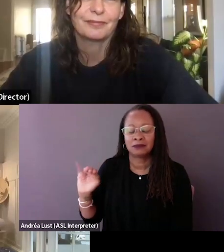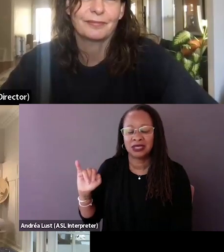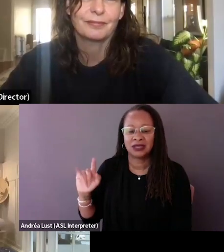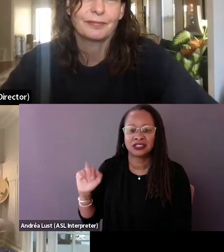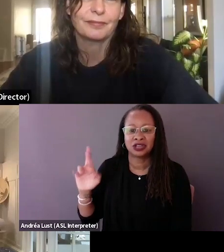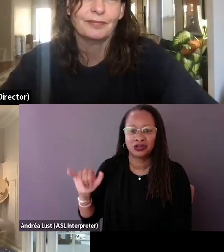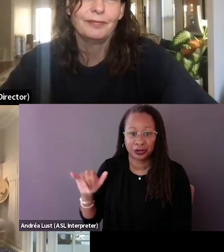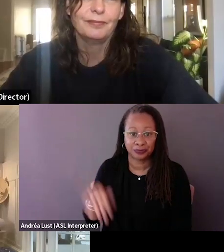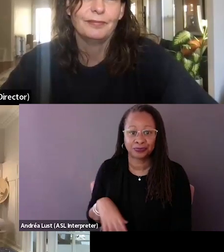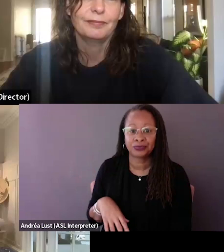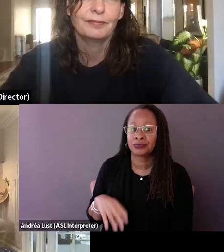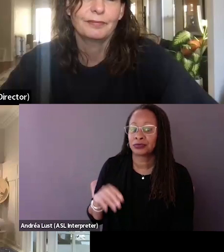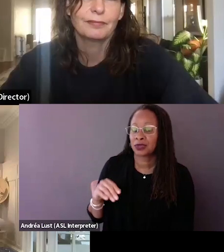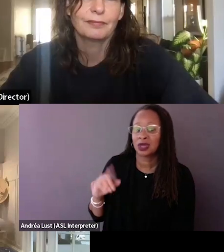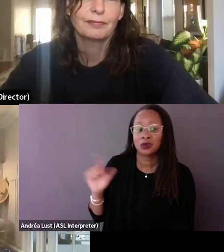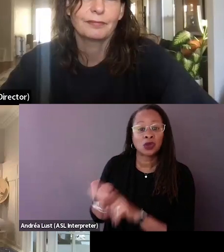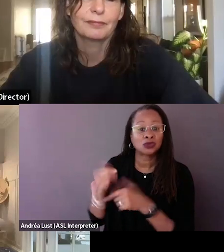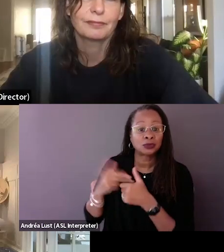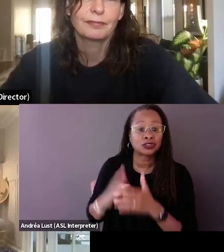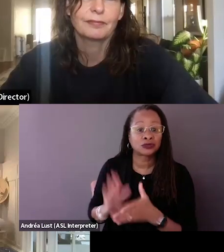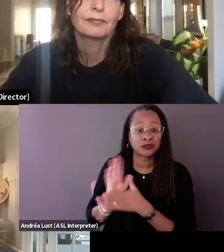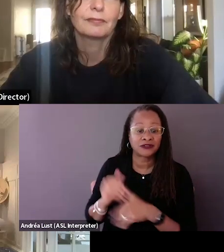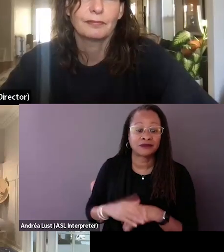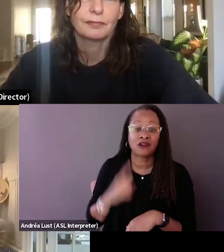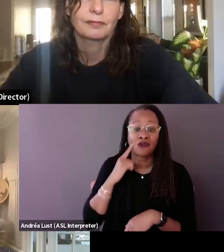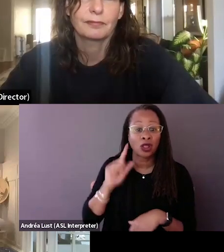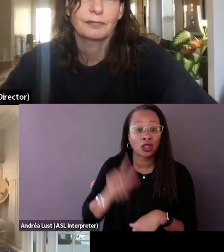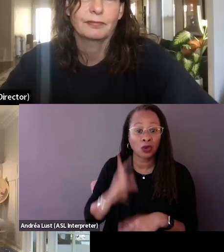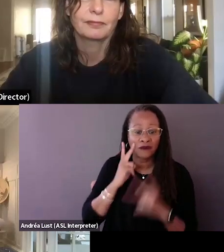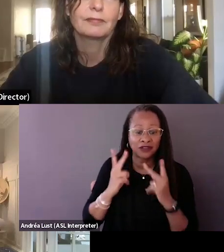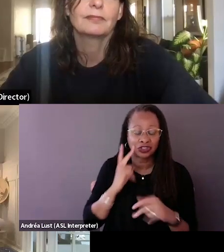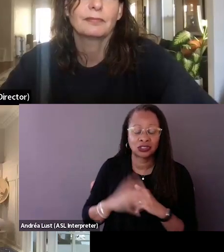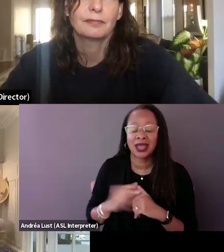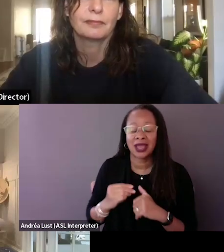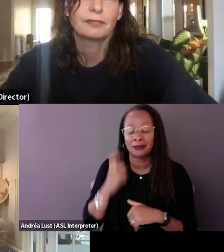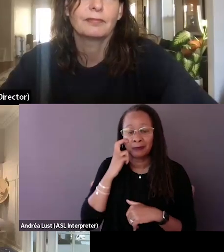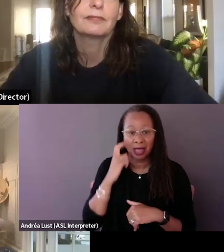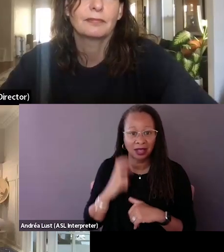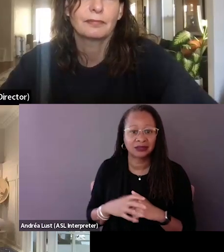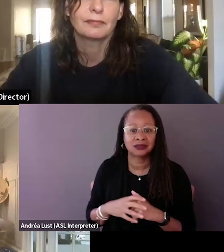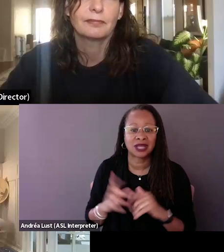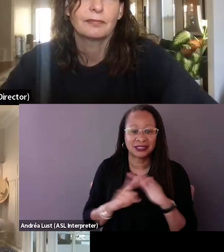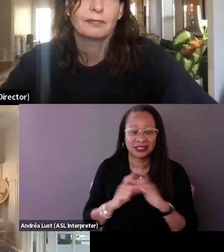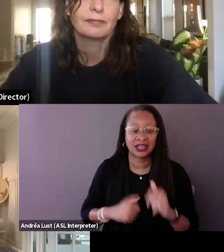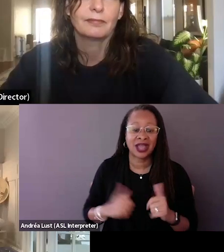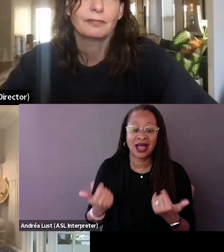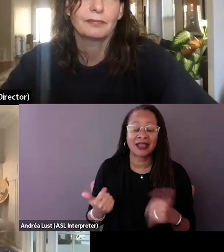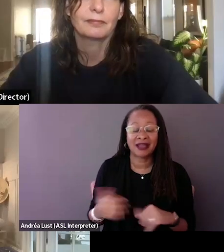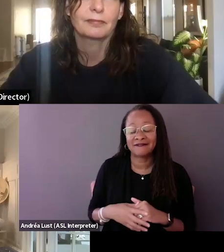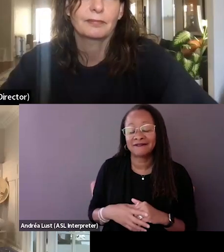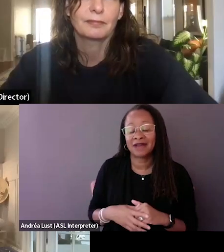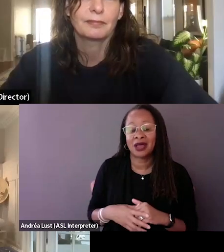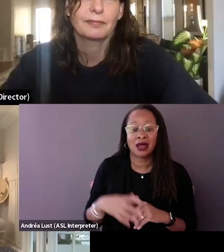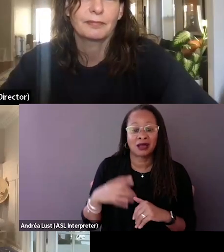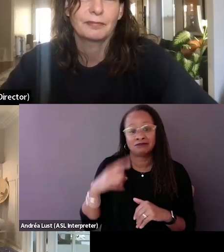for our low vision and blind attendees, I have glasses, I have a beard, I've got a greenish shirt, and I'm in